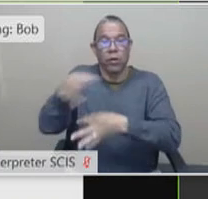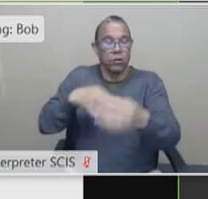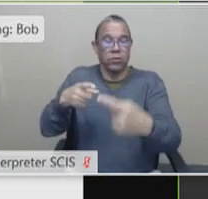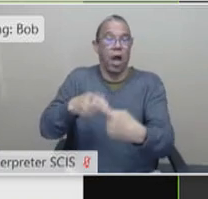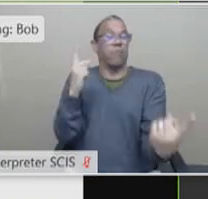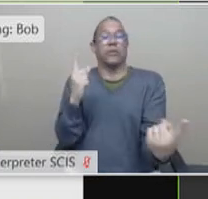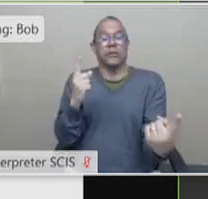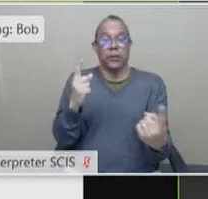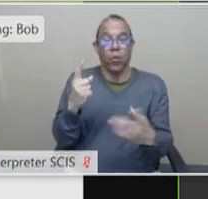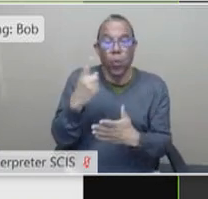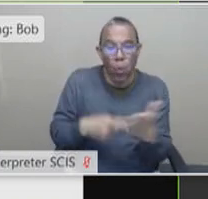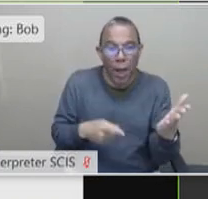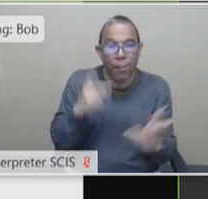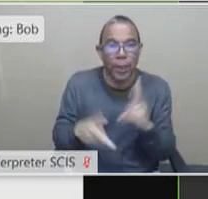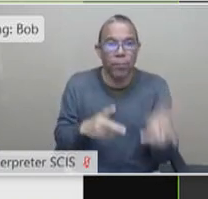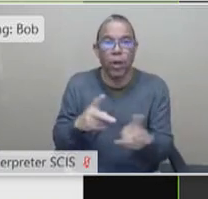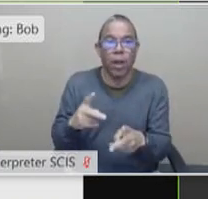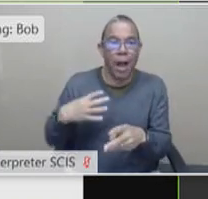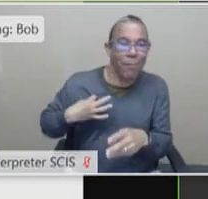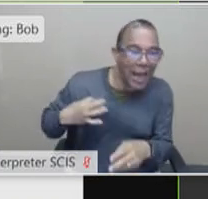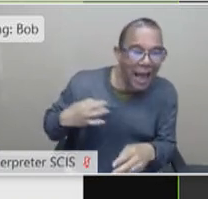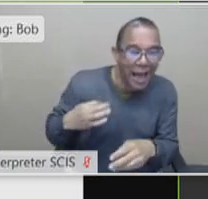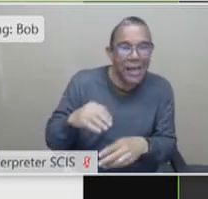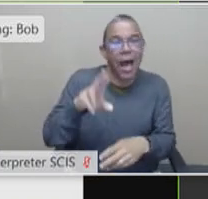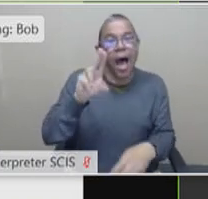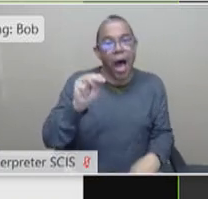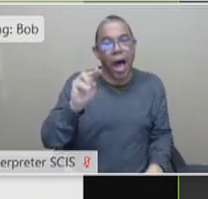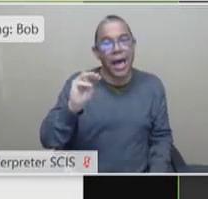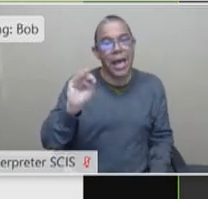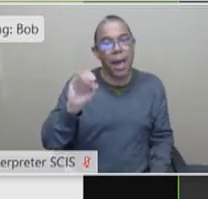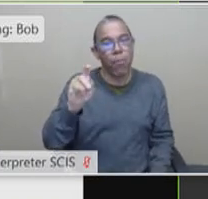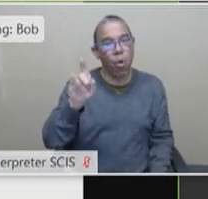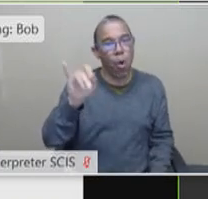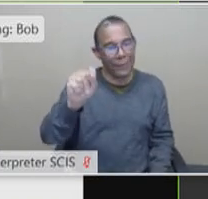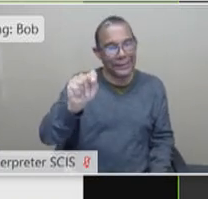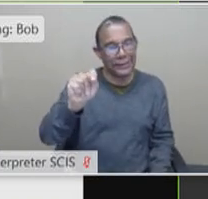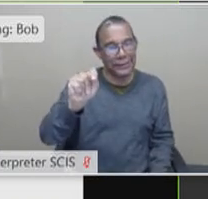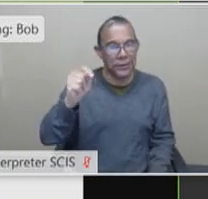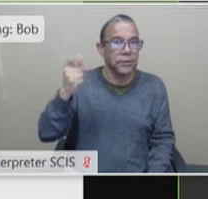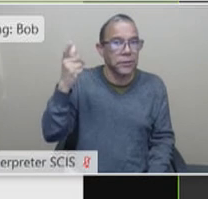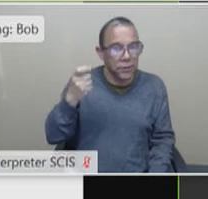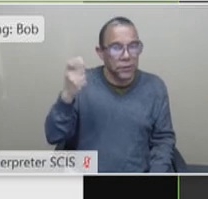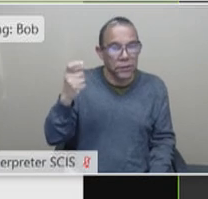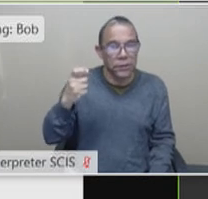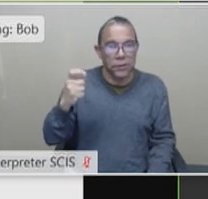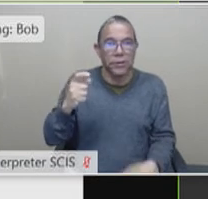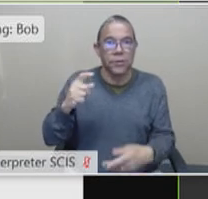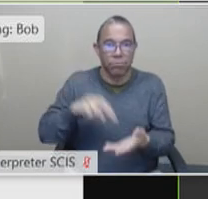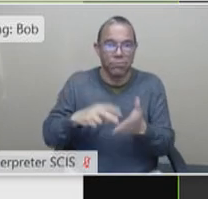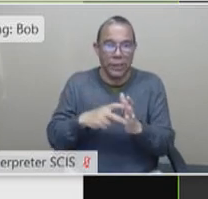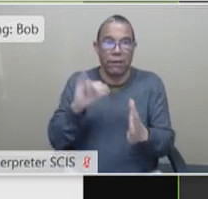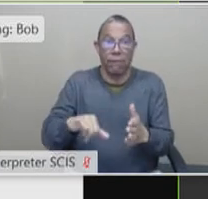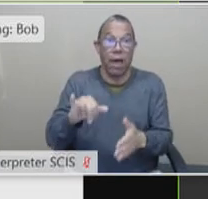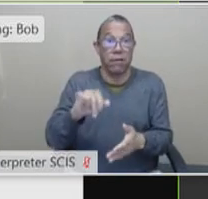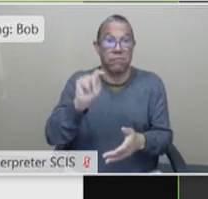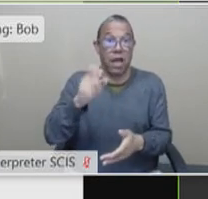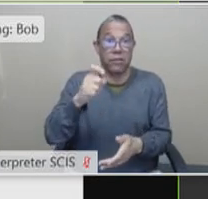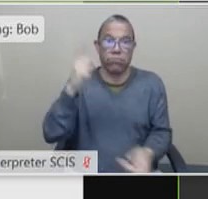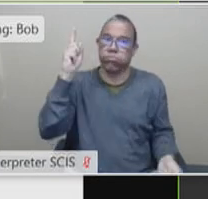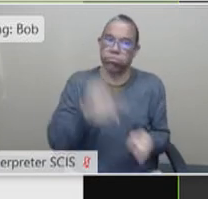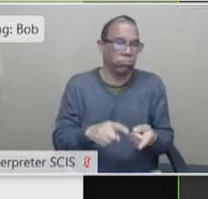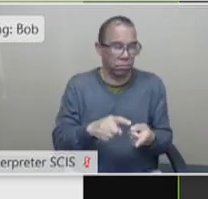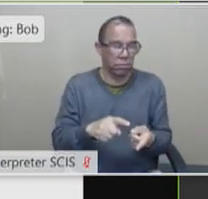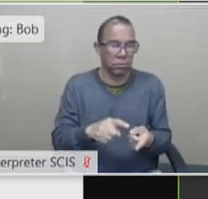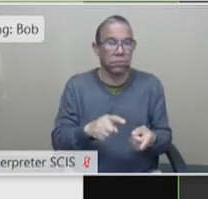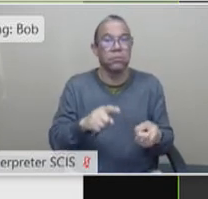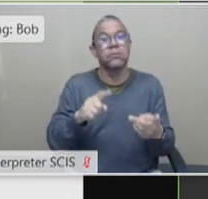affected through the rest of this quarter and potentially into next fiscal year on income tax. And then finally, the last big category is investment